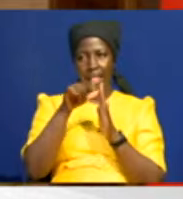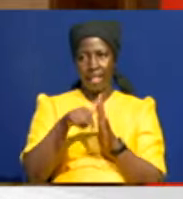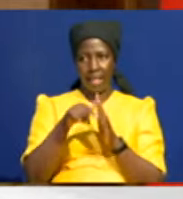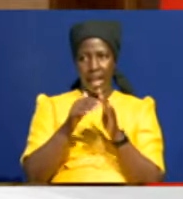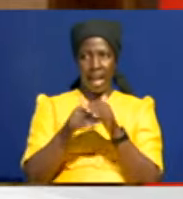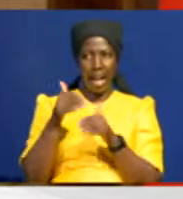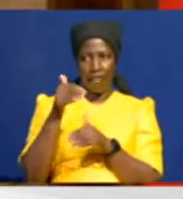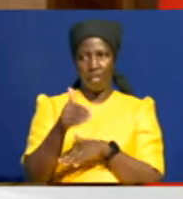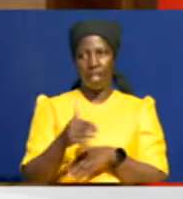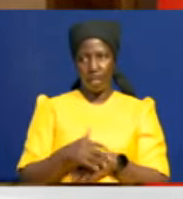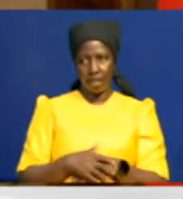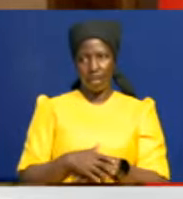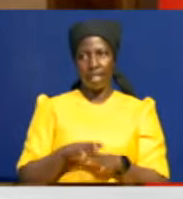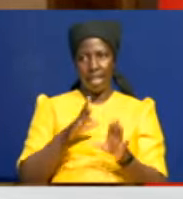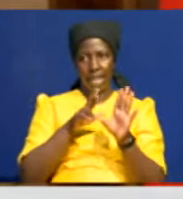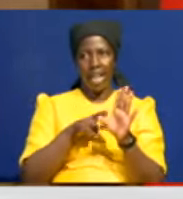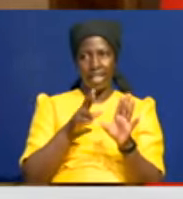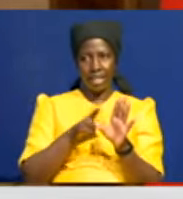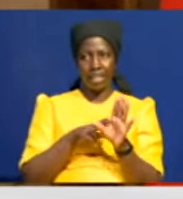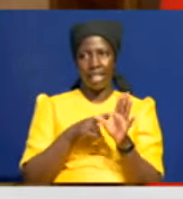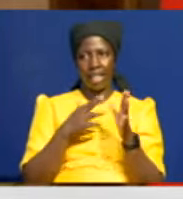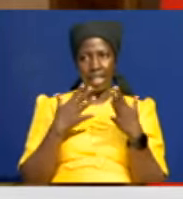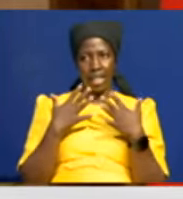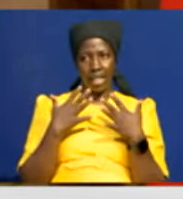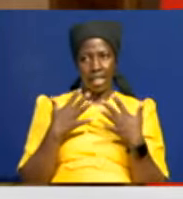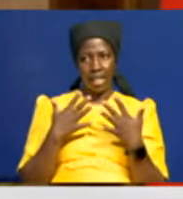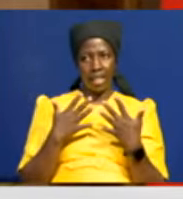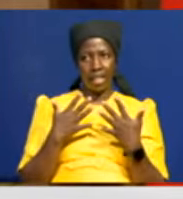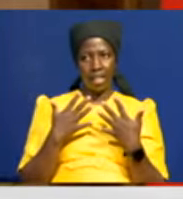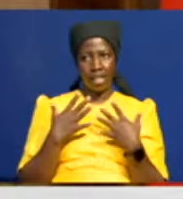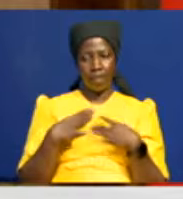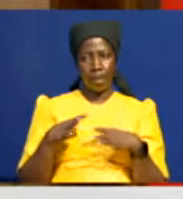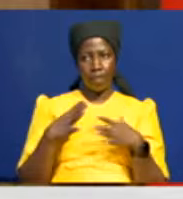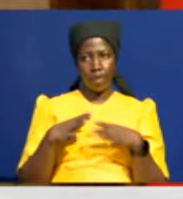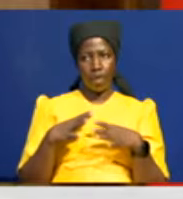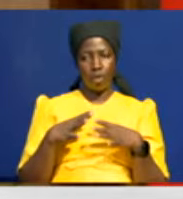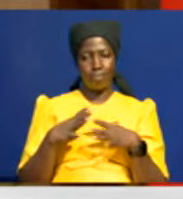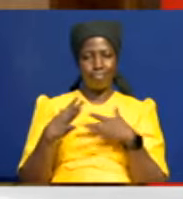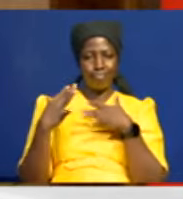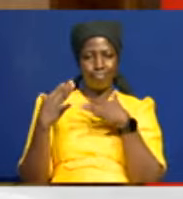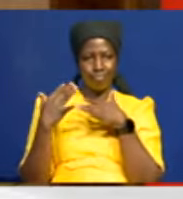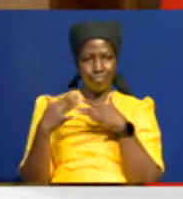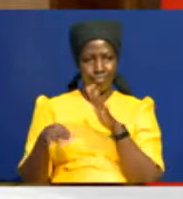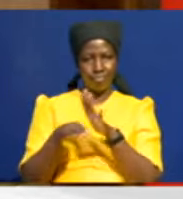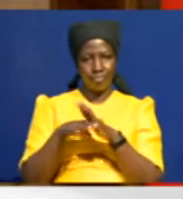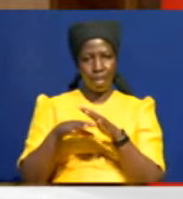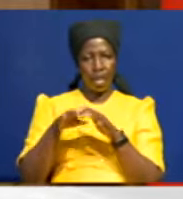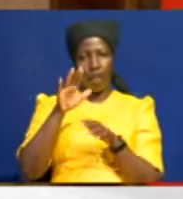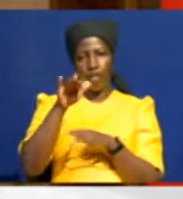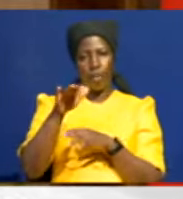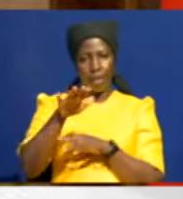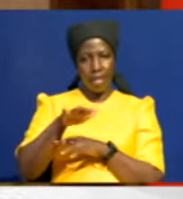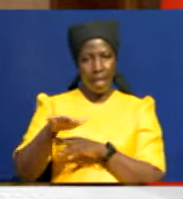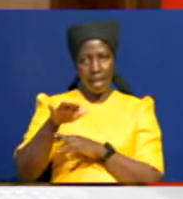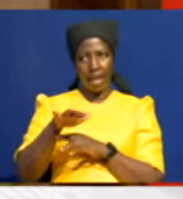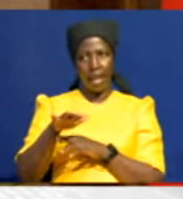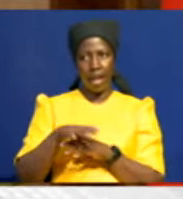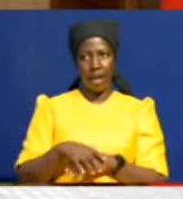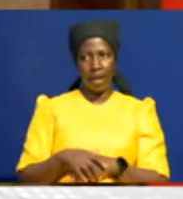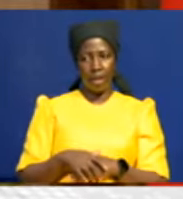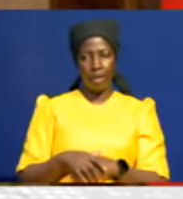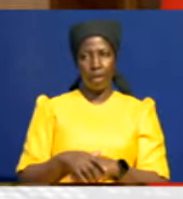after Russians were repelled from the areas around Kiev, from Borodyanka, from Bucha,